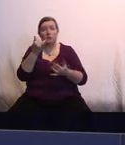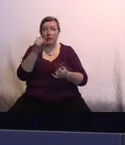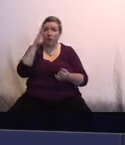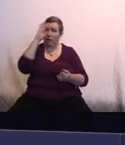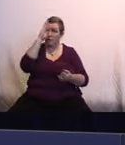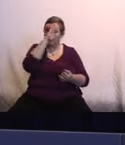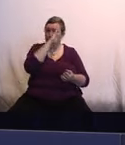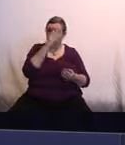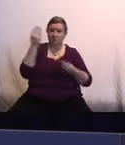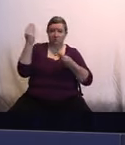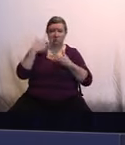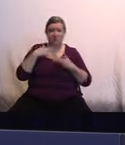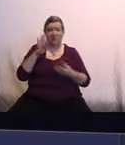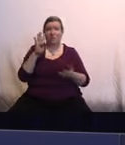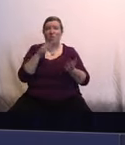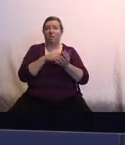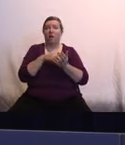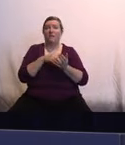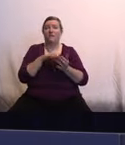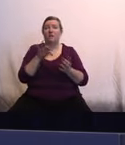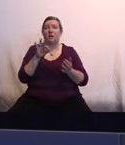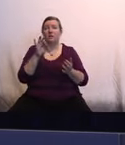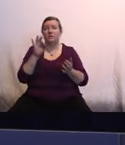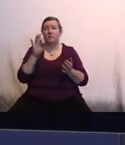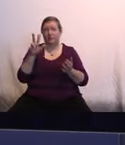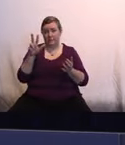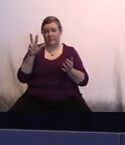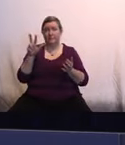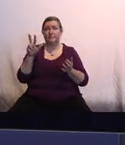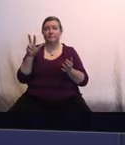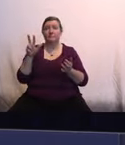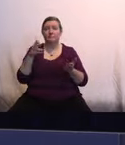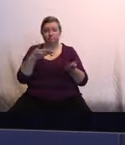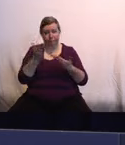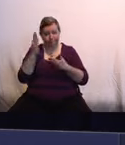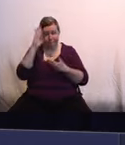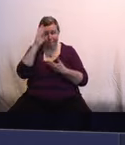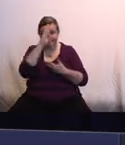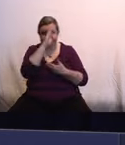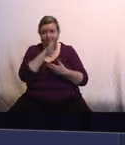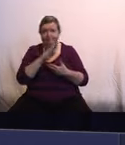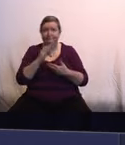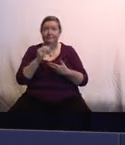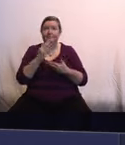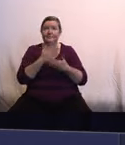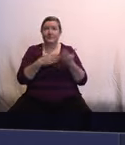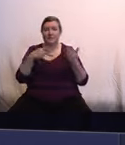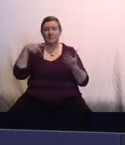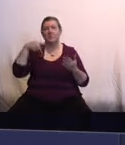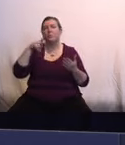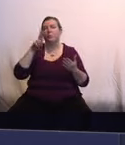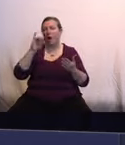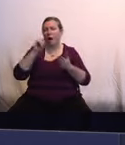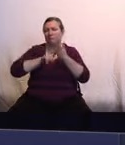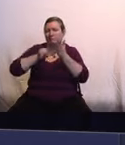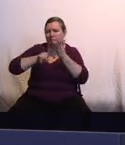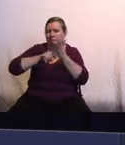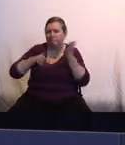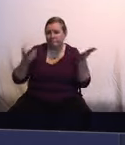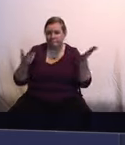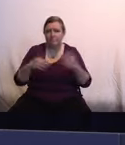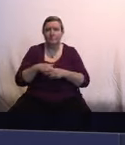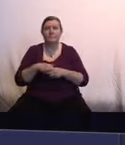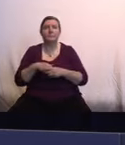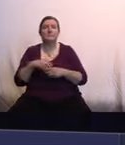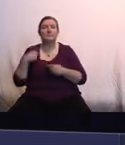reported 4,093 hospitalizations of COVID-positive patients and persons under investigation. There have been